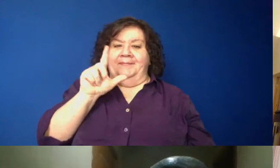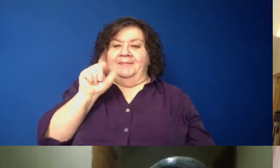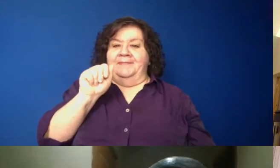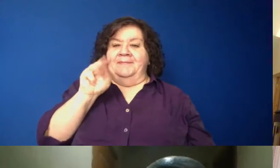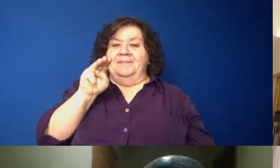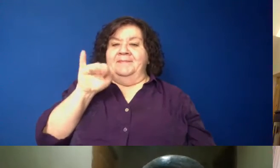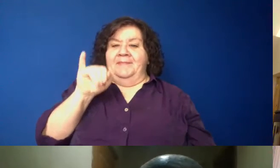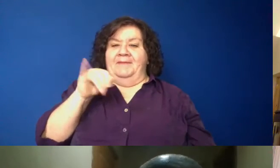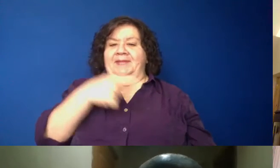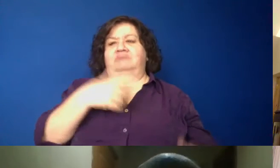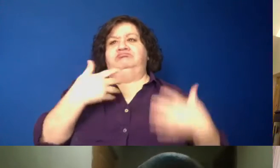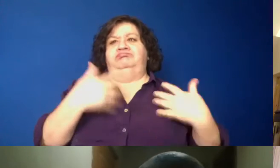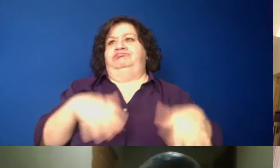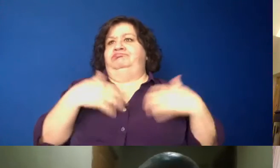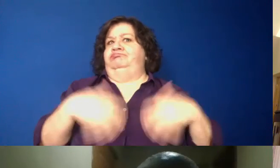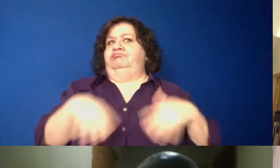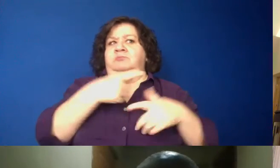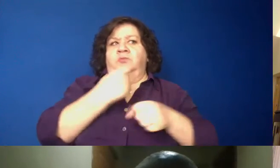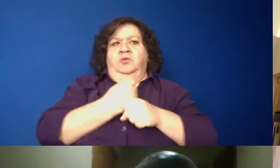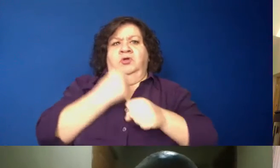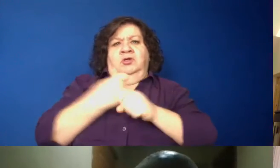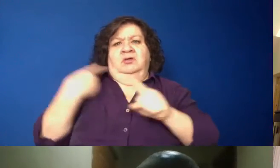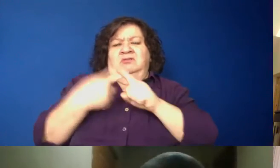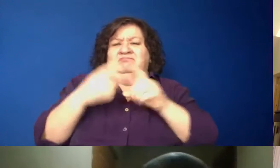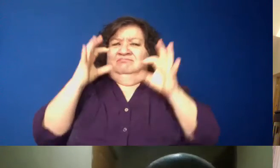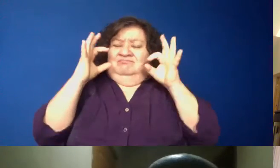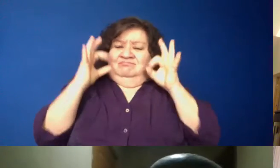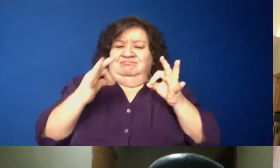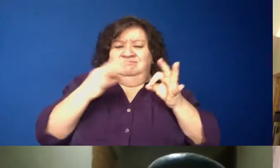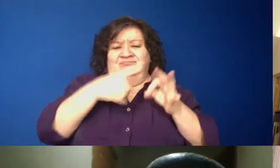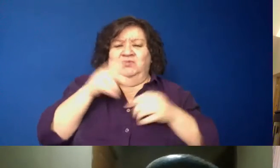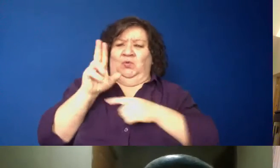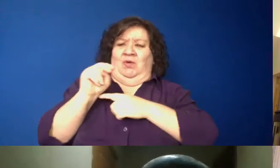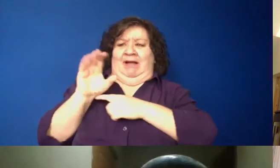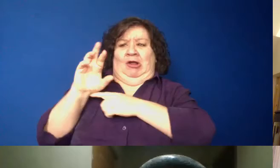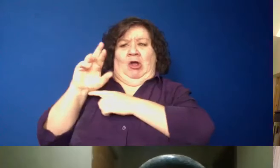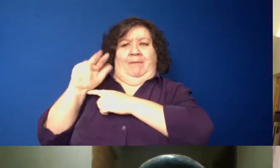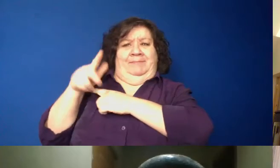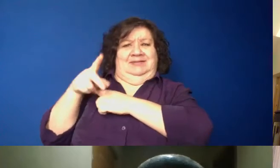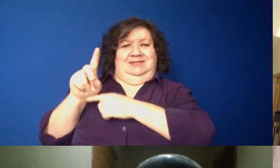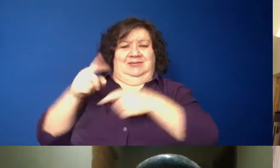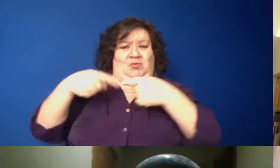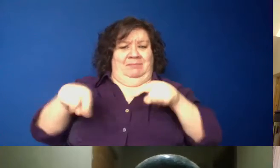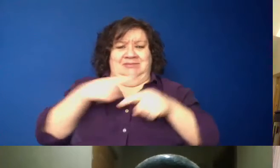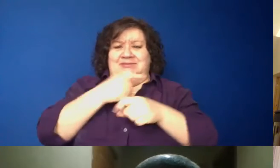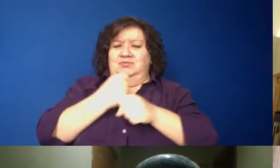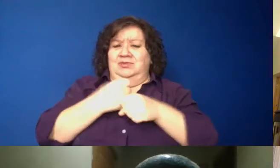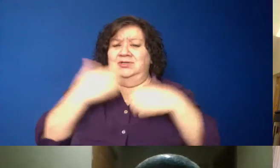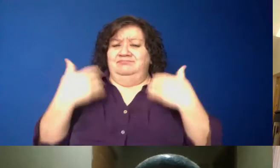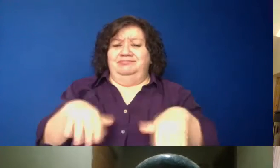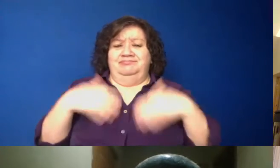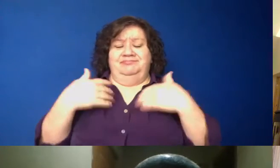months, but it feels like it's been 2 million years. A lot has been happening. Some ideas